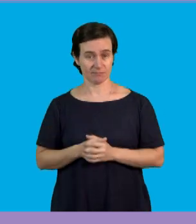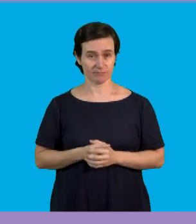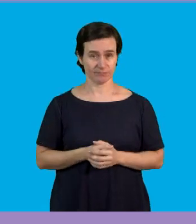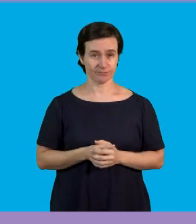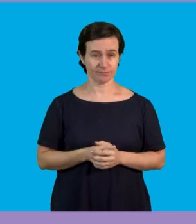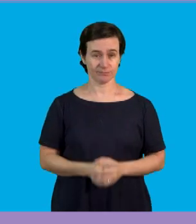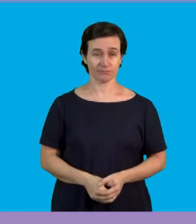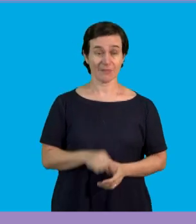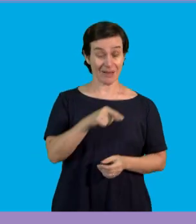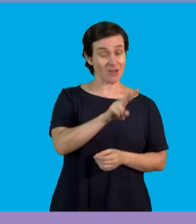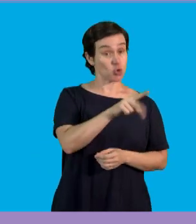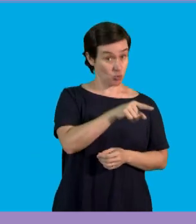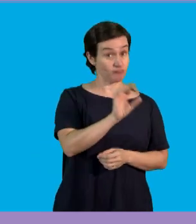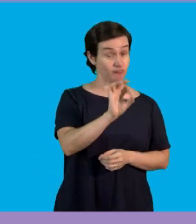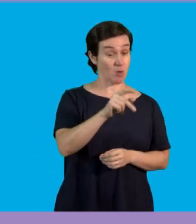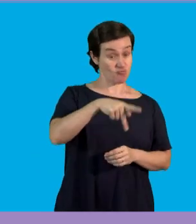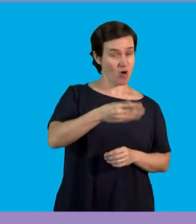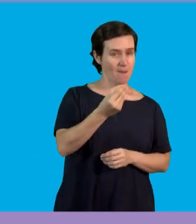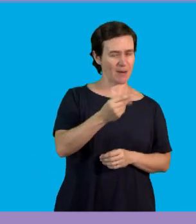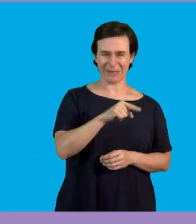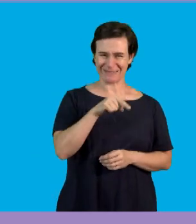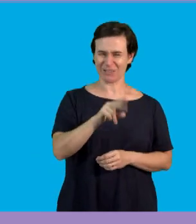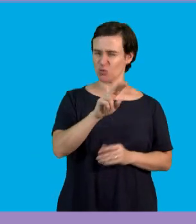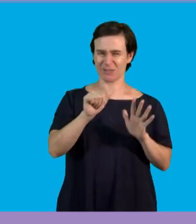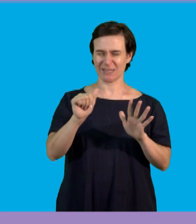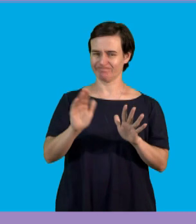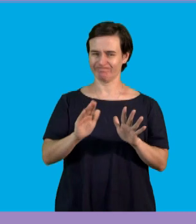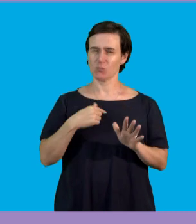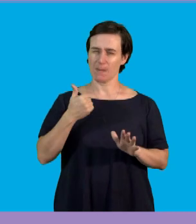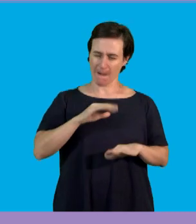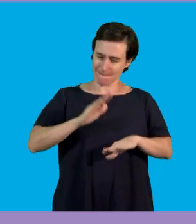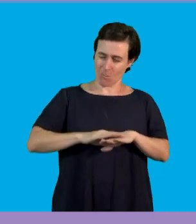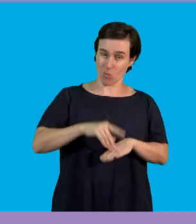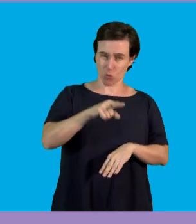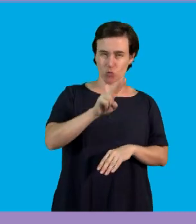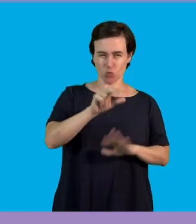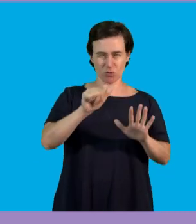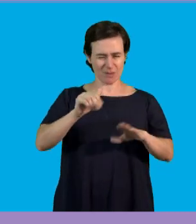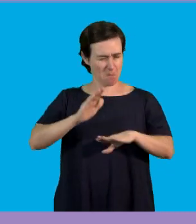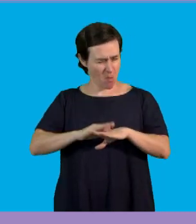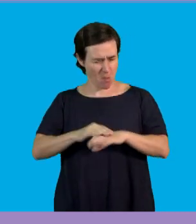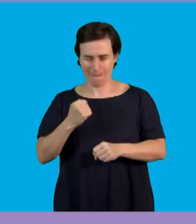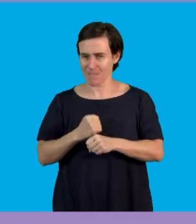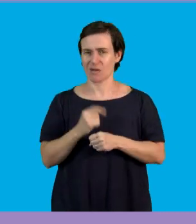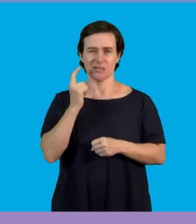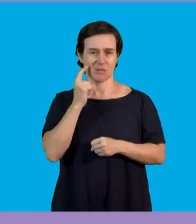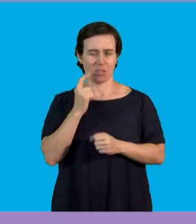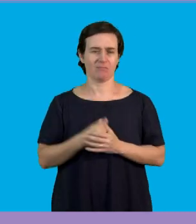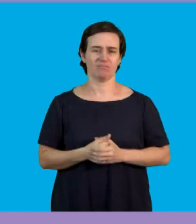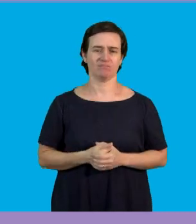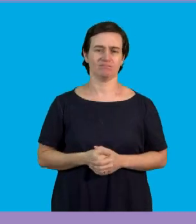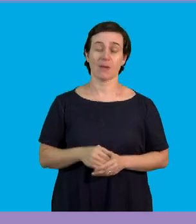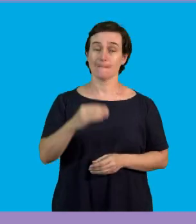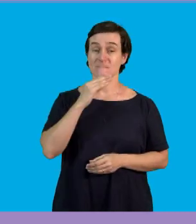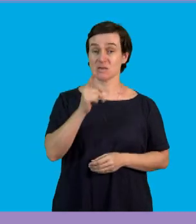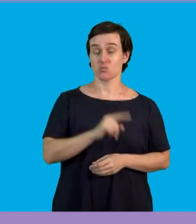266, okay? 2 is the only prime number there, so we need to break down 166 even further. So when we do